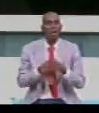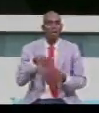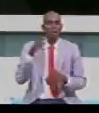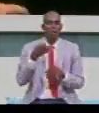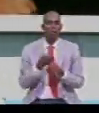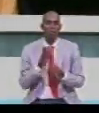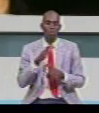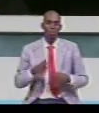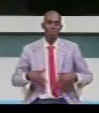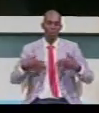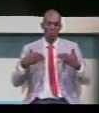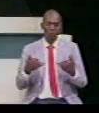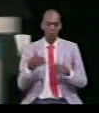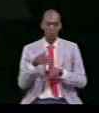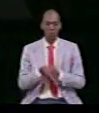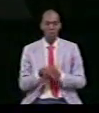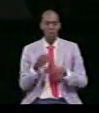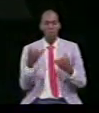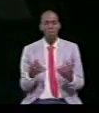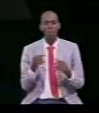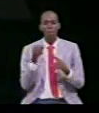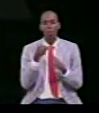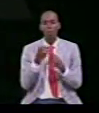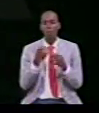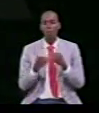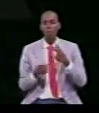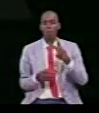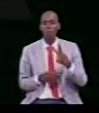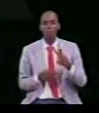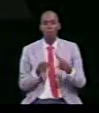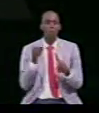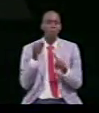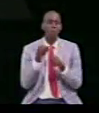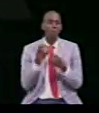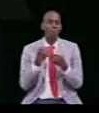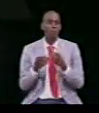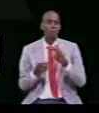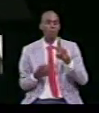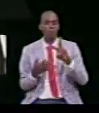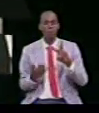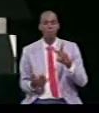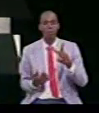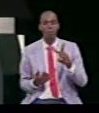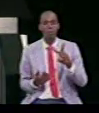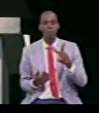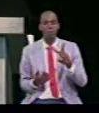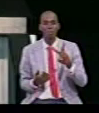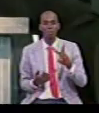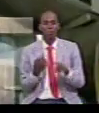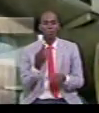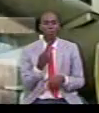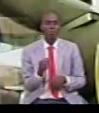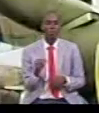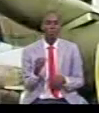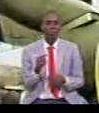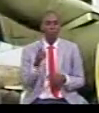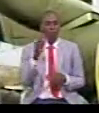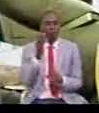life tonight. Come to point number two now. Point number two, we're looking at the faith